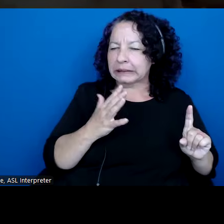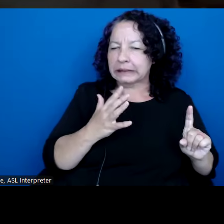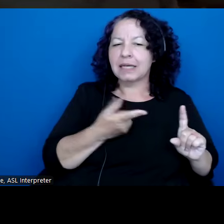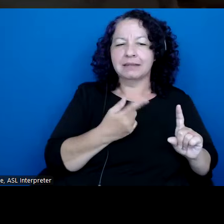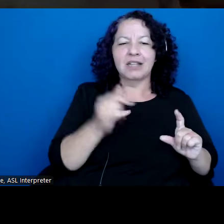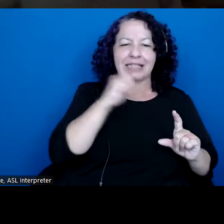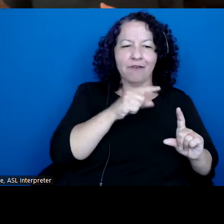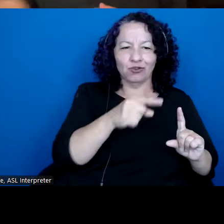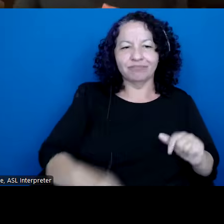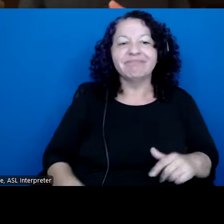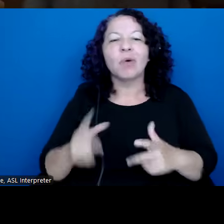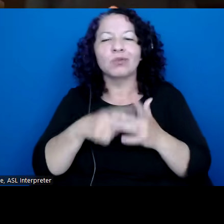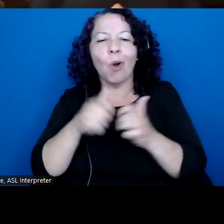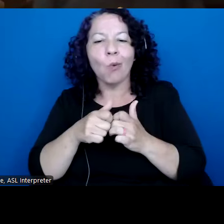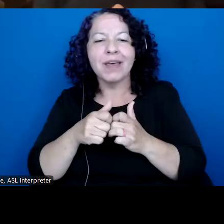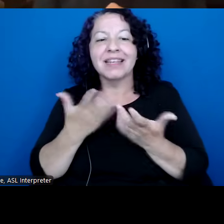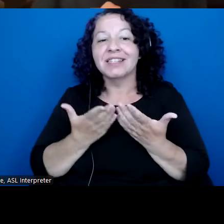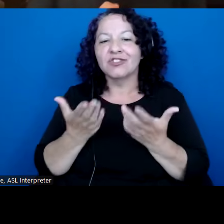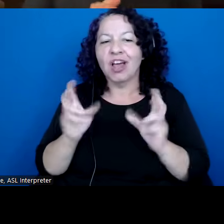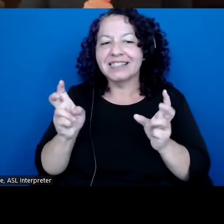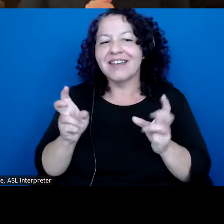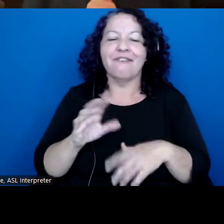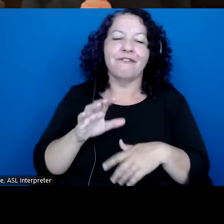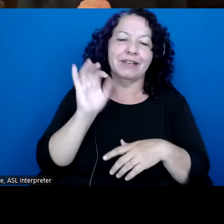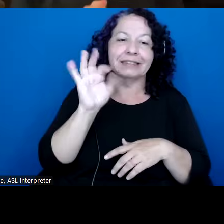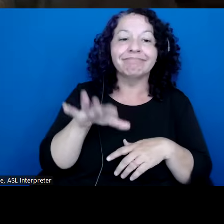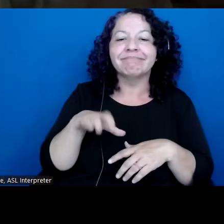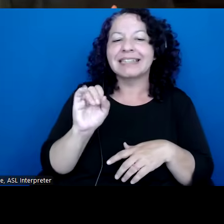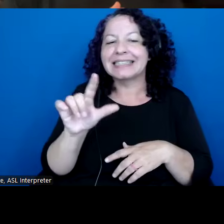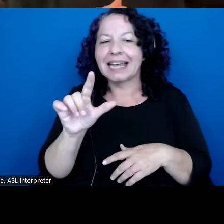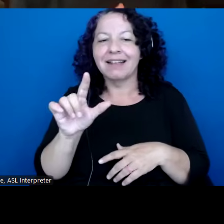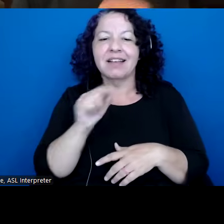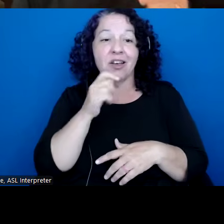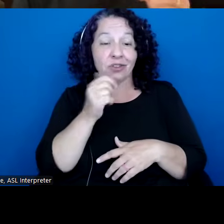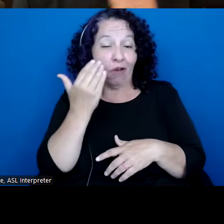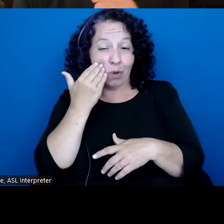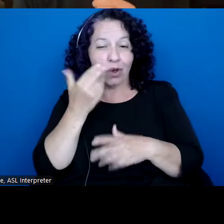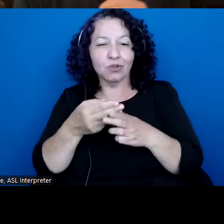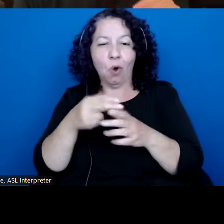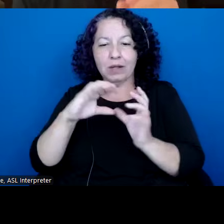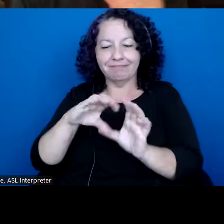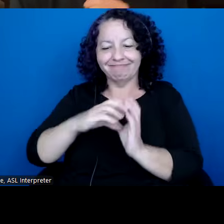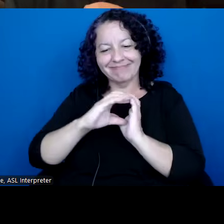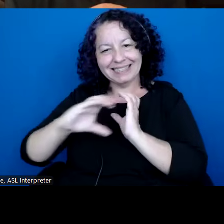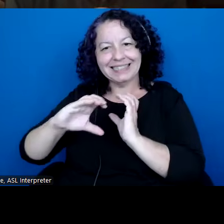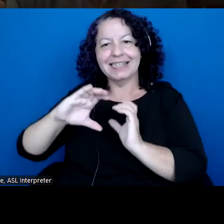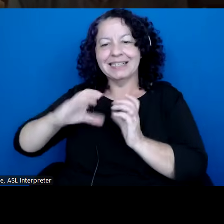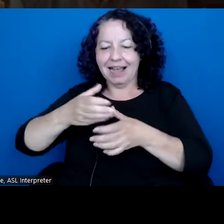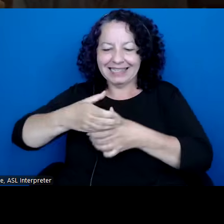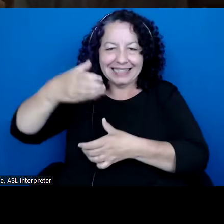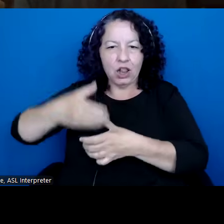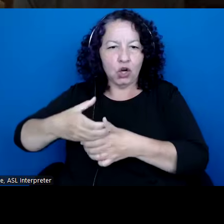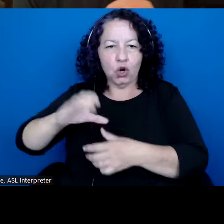This seal right here. If you're not familiar with this, this is what's called a cylinder seal, one of the classic artifact types from